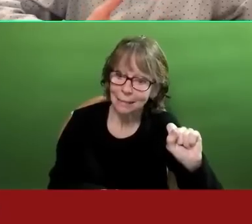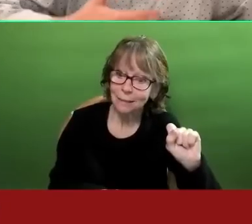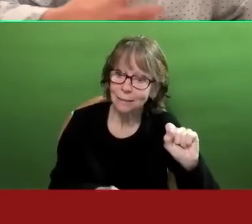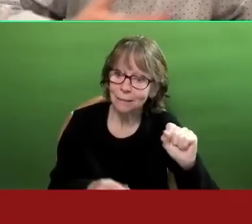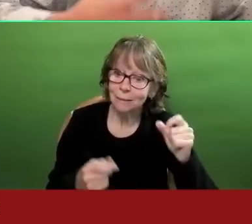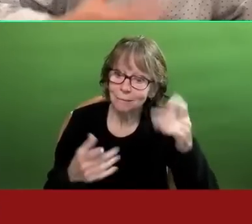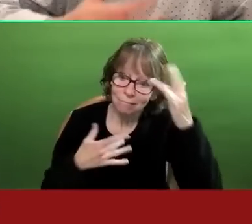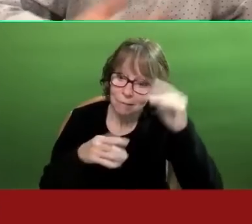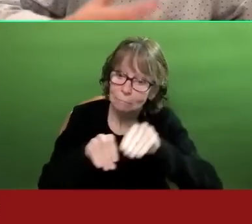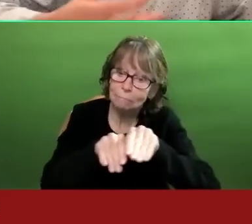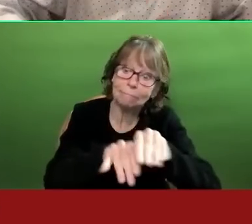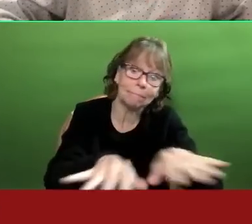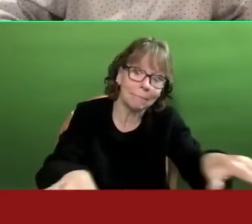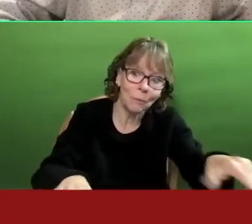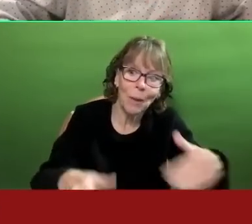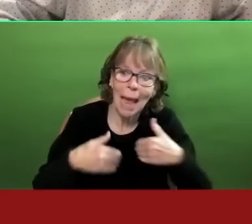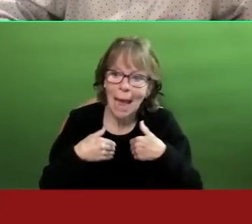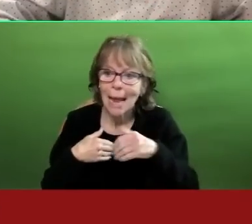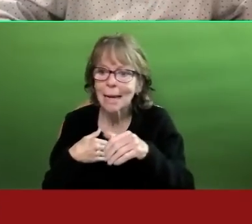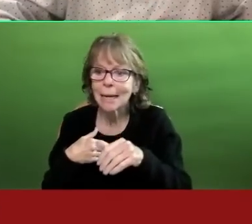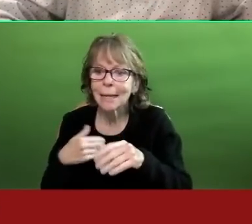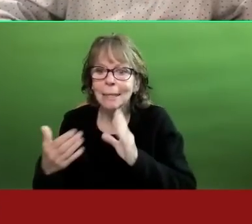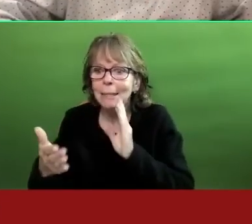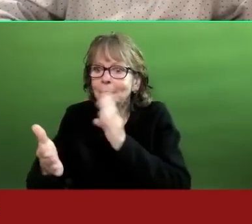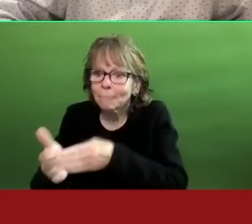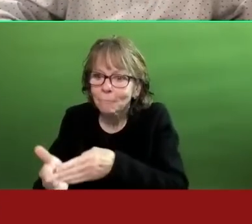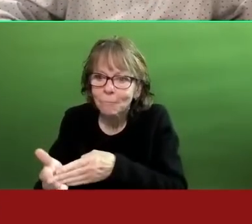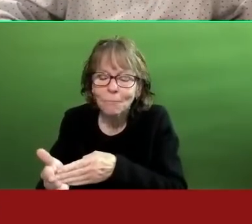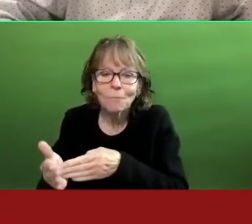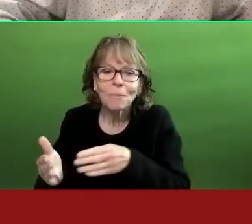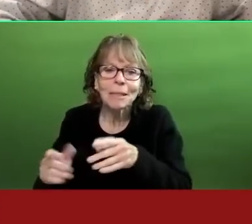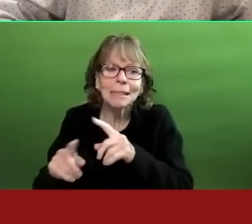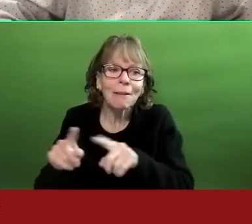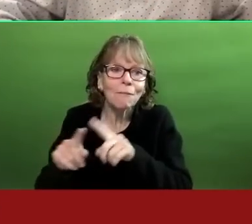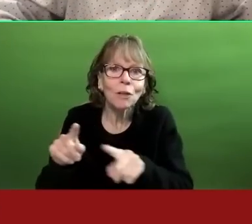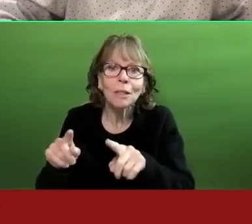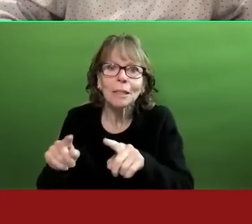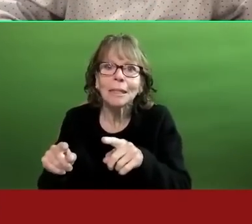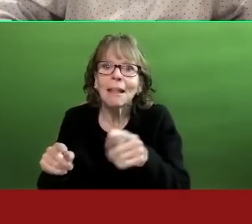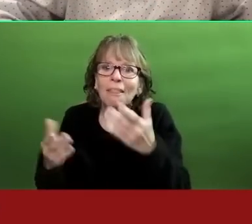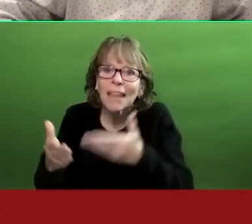heterosexism, harassment. There's a number of things that bind us together in this.